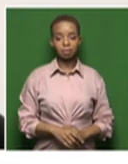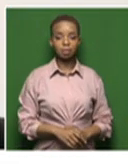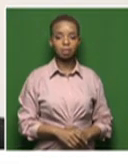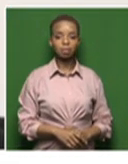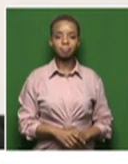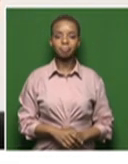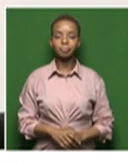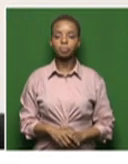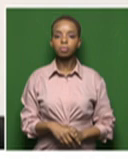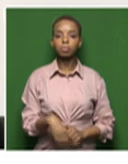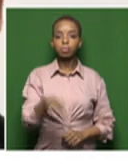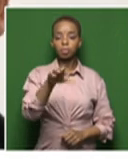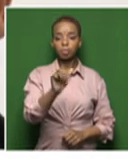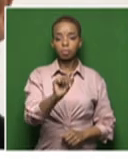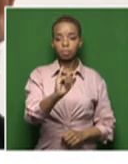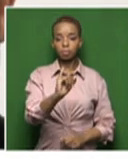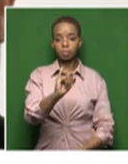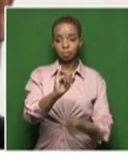It is very, very important,